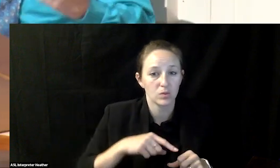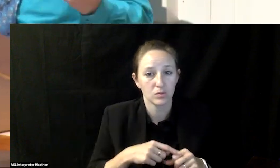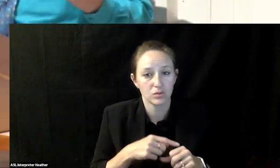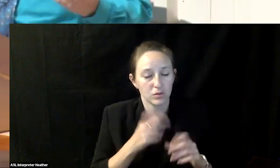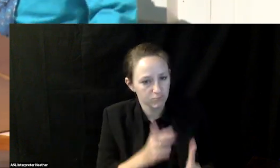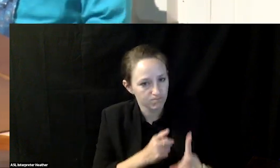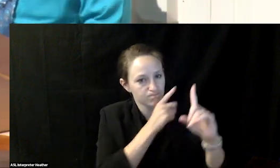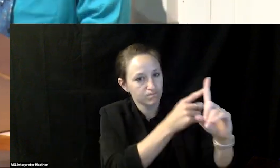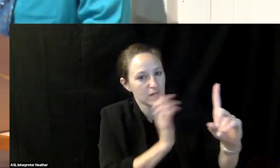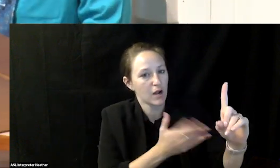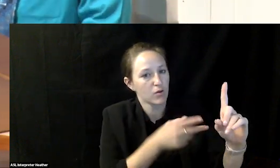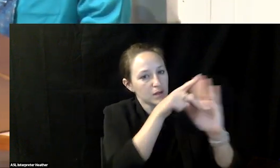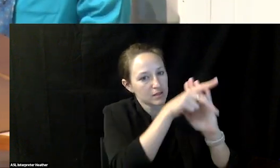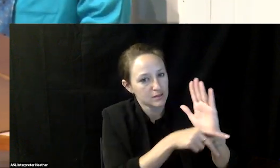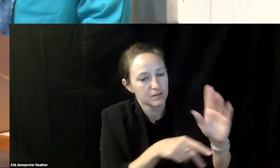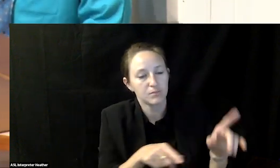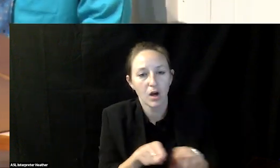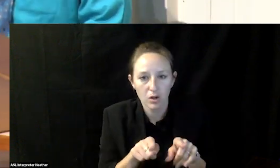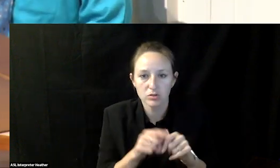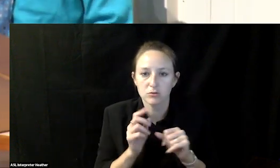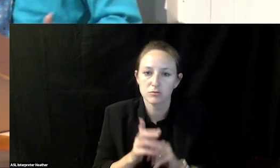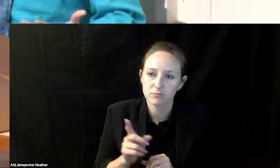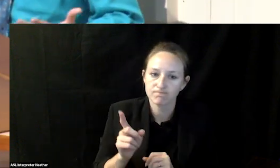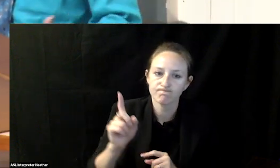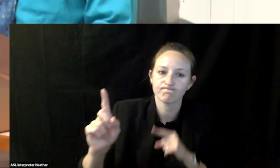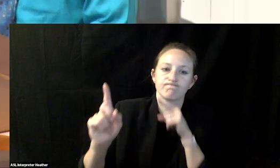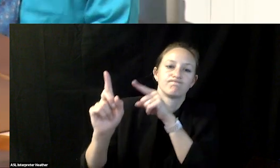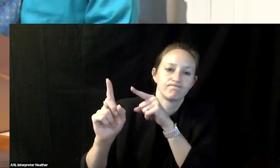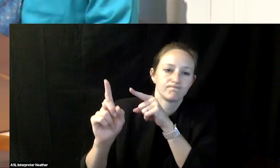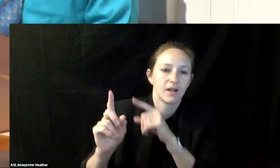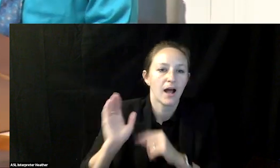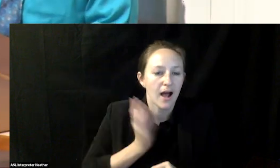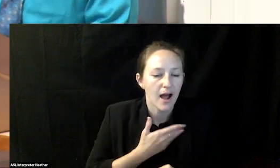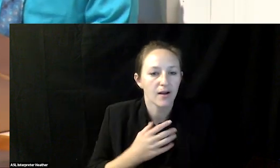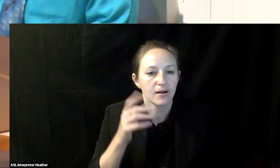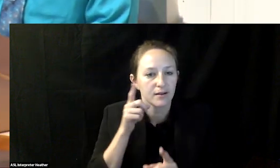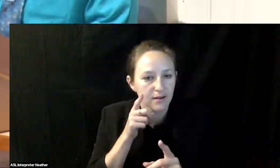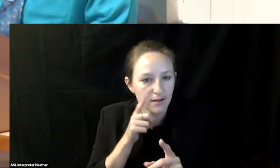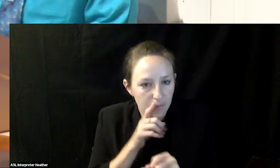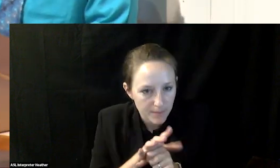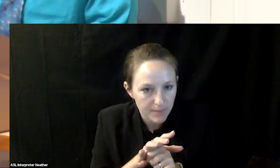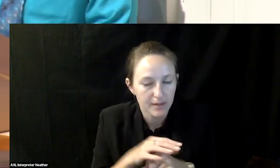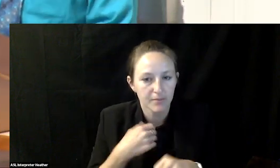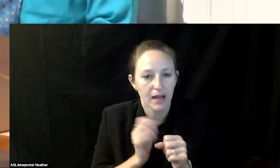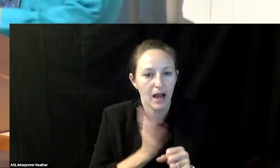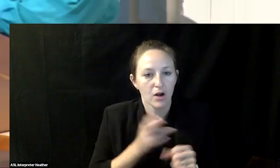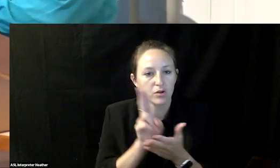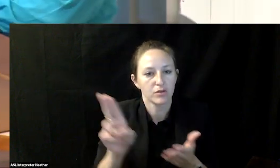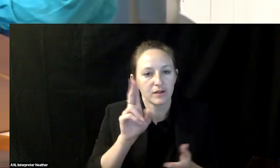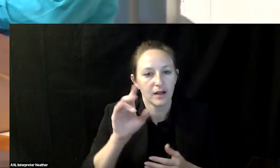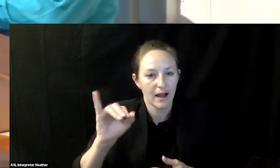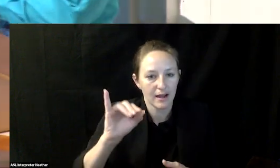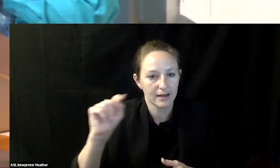our policy, yes, but more than our policy, our commitment to make our university IT and our